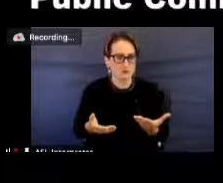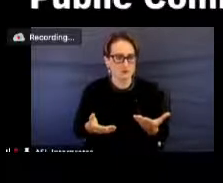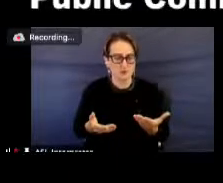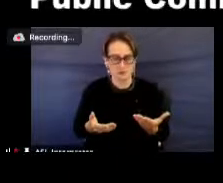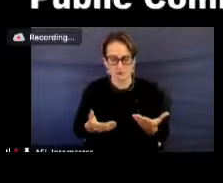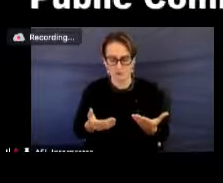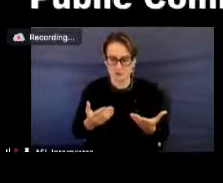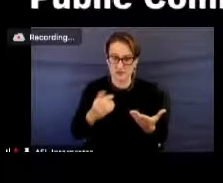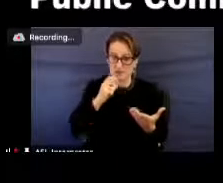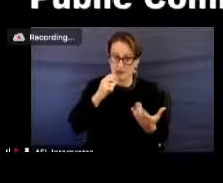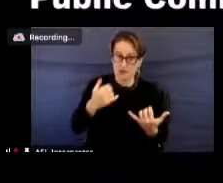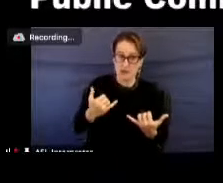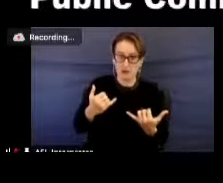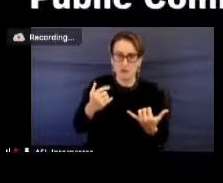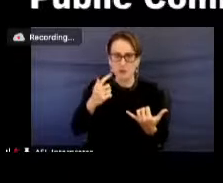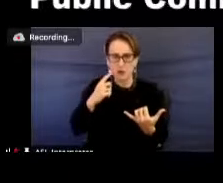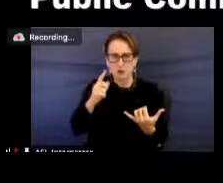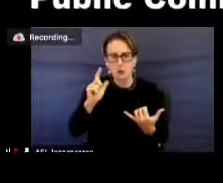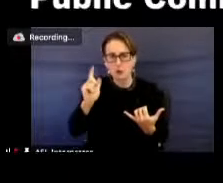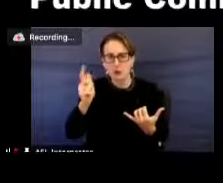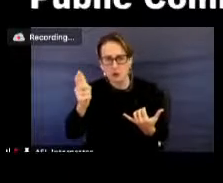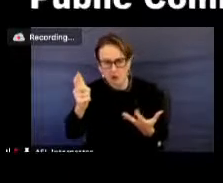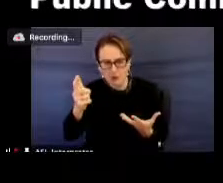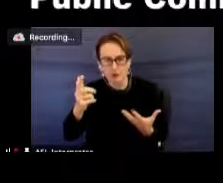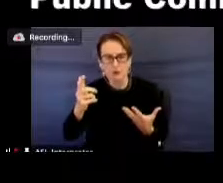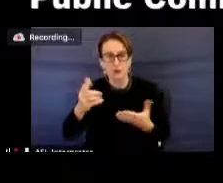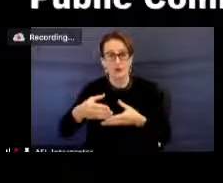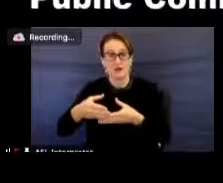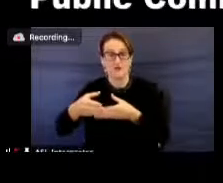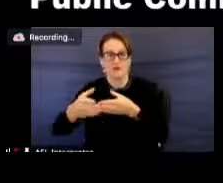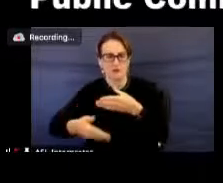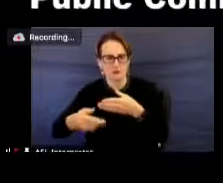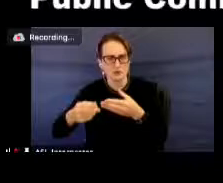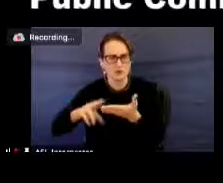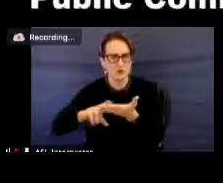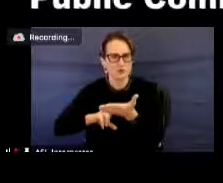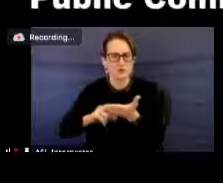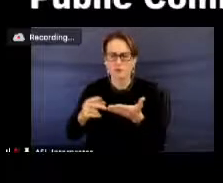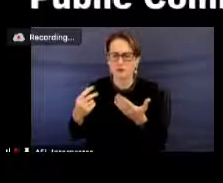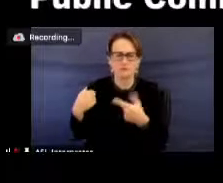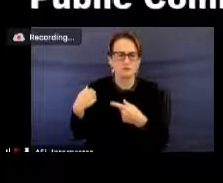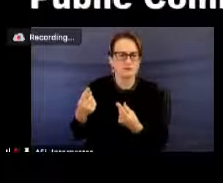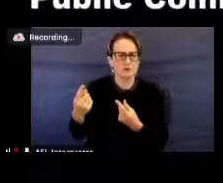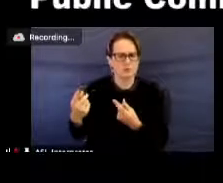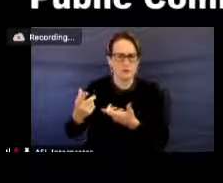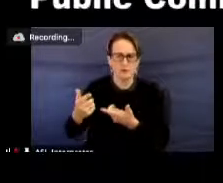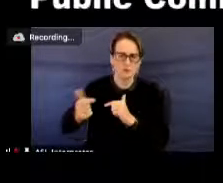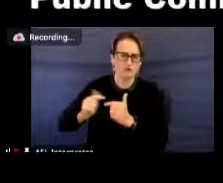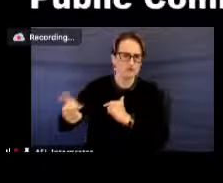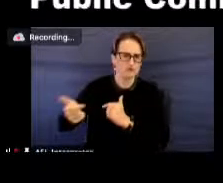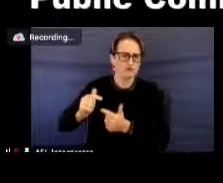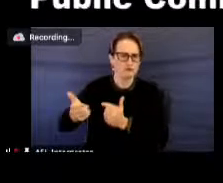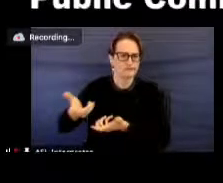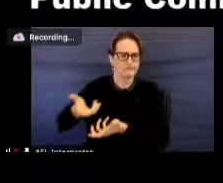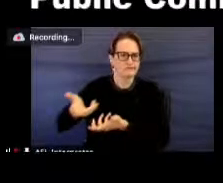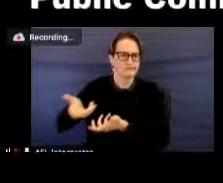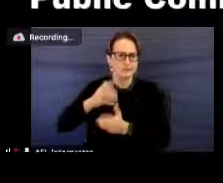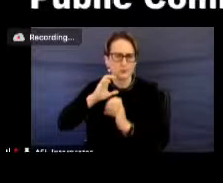But as I said, they've been pretty communicative. So I don't ultimately see that as a problem.